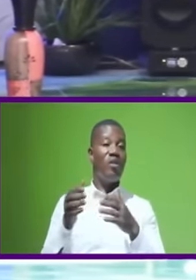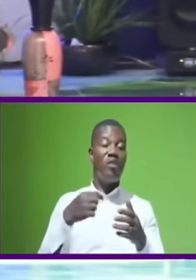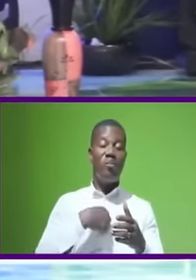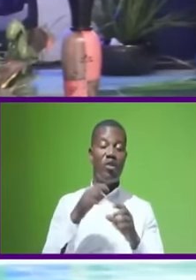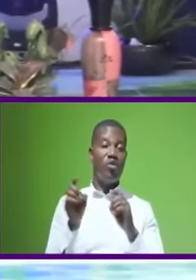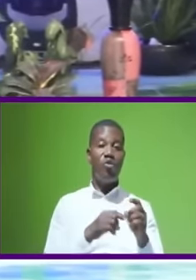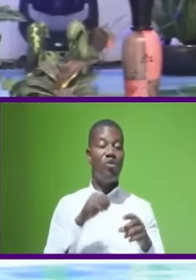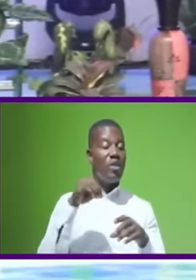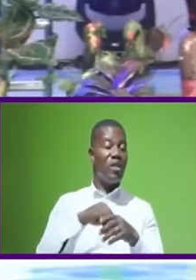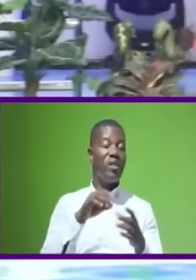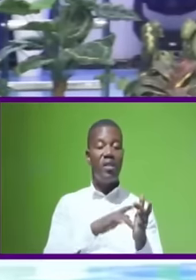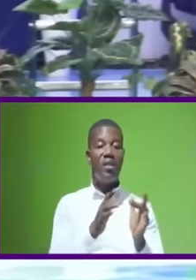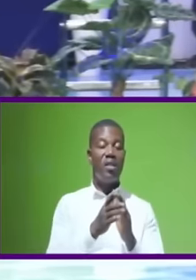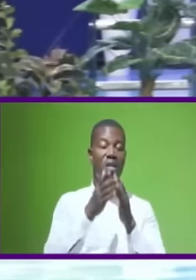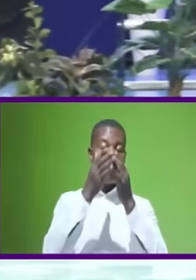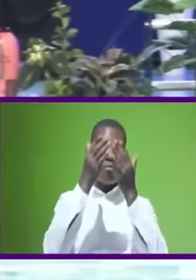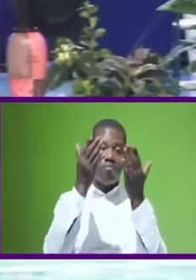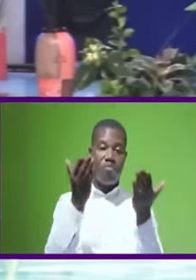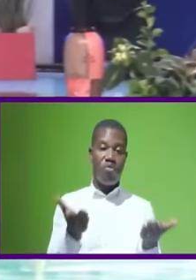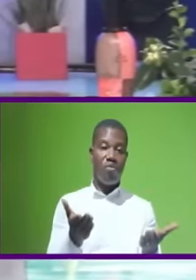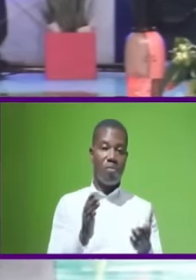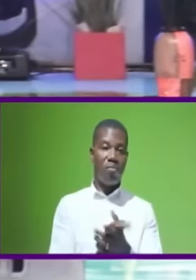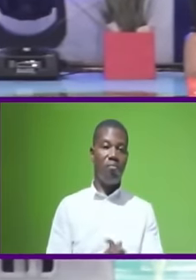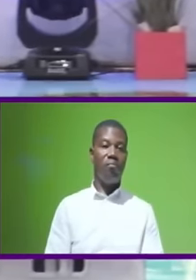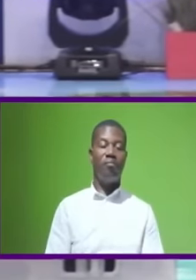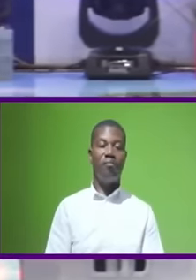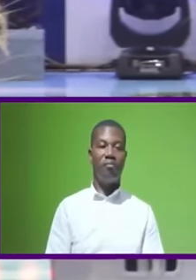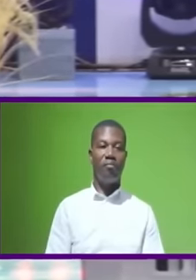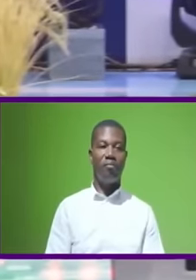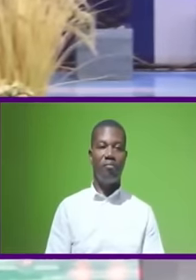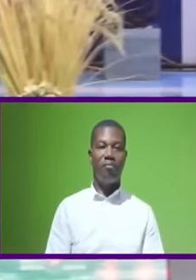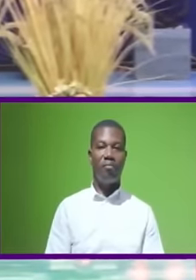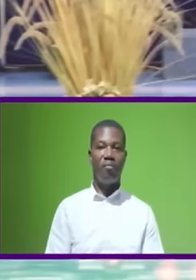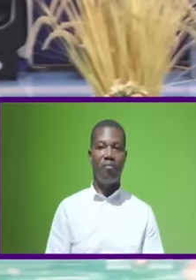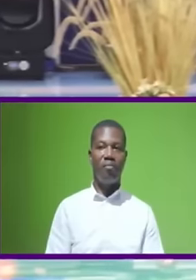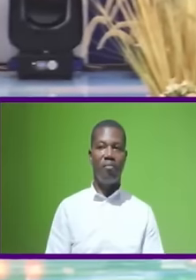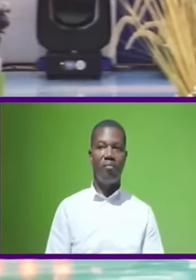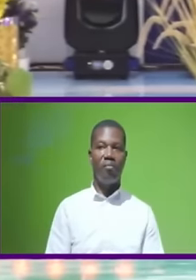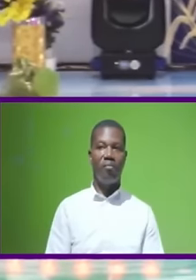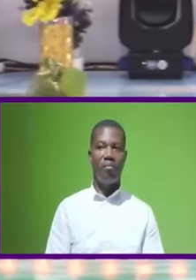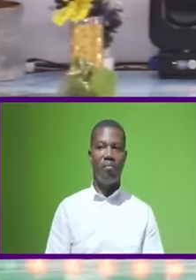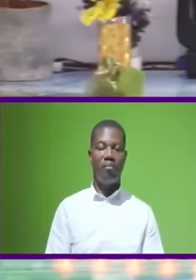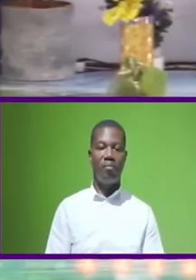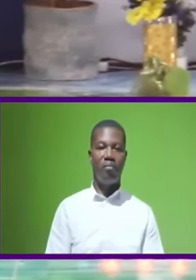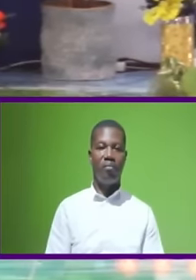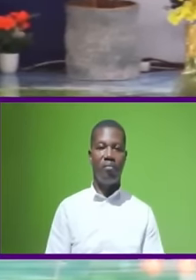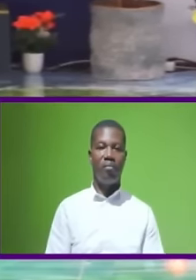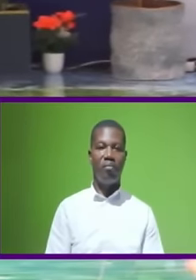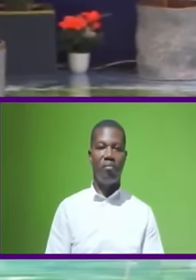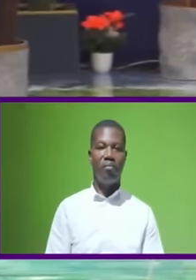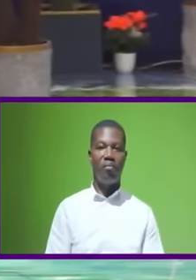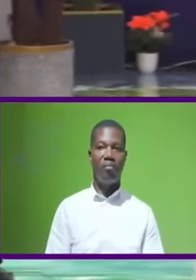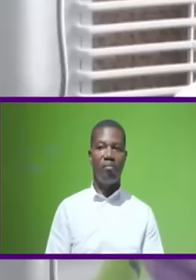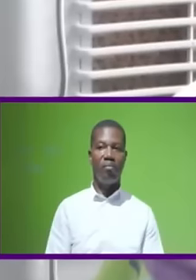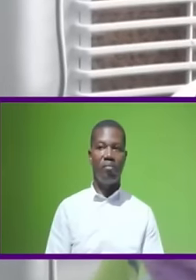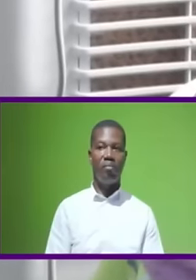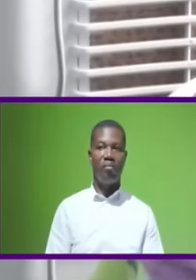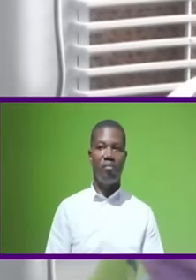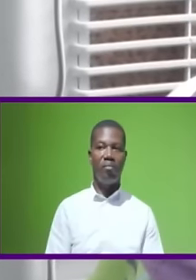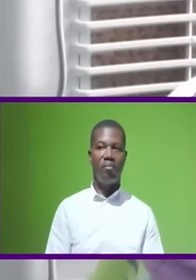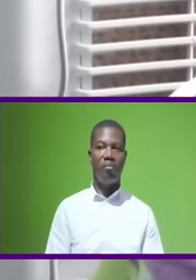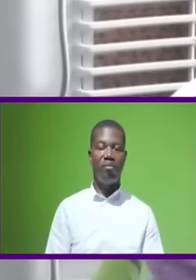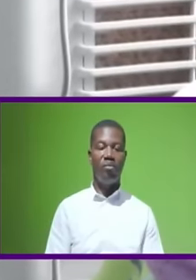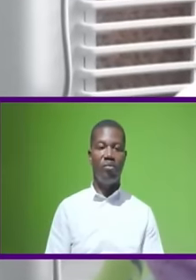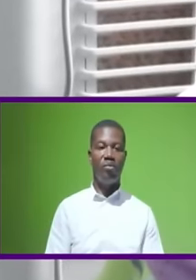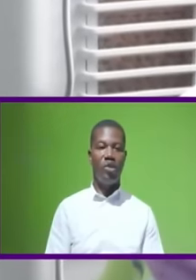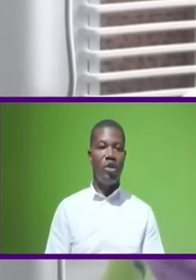I adore. Most of you think that it is out of the space or void that I do all this. No, it is all in the Bible.